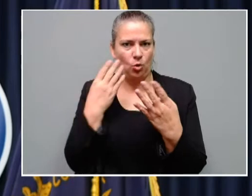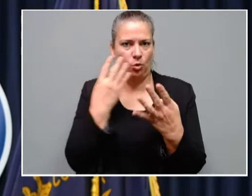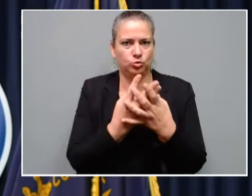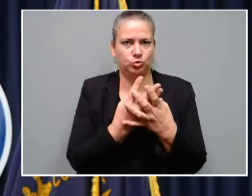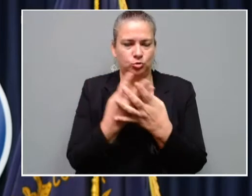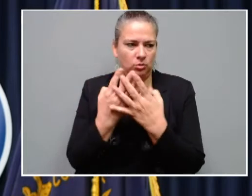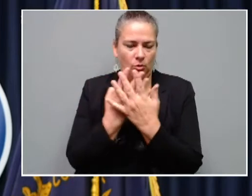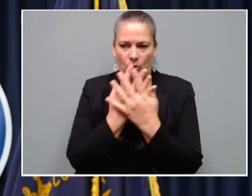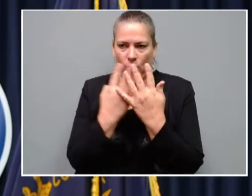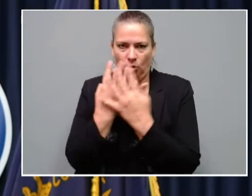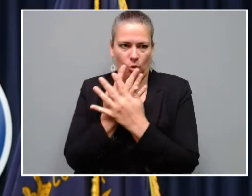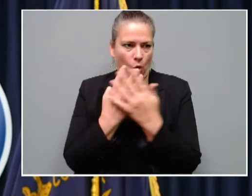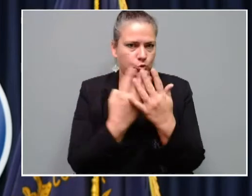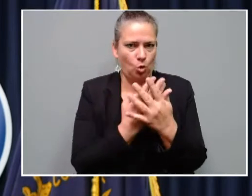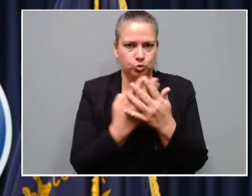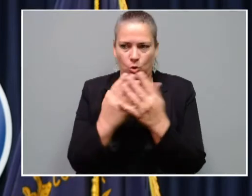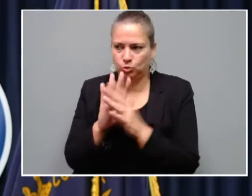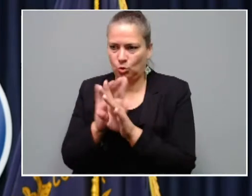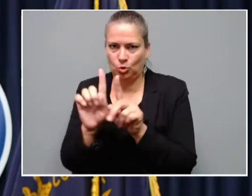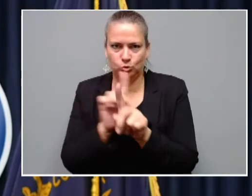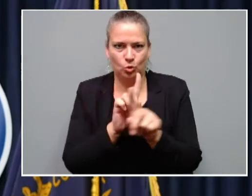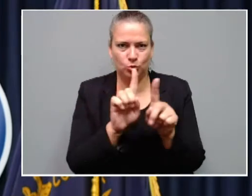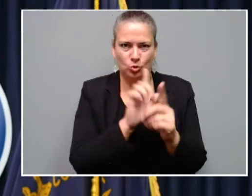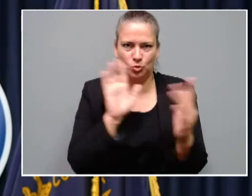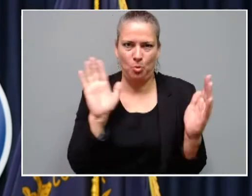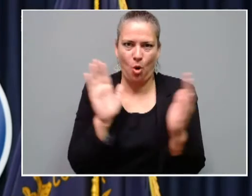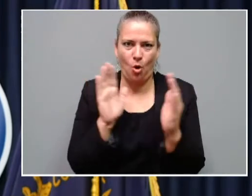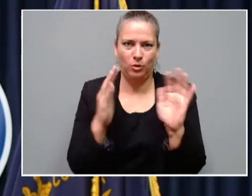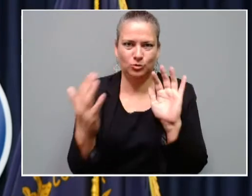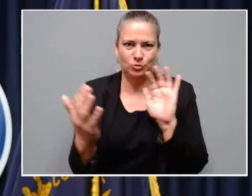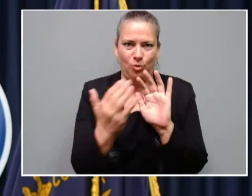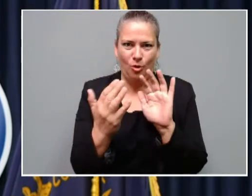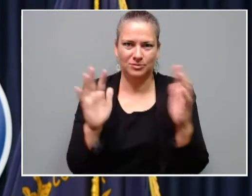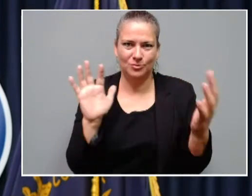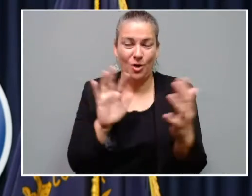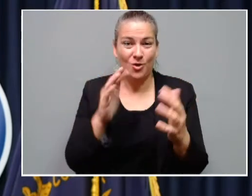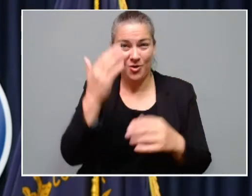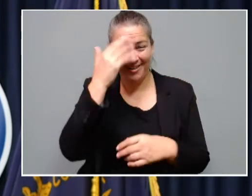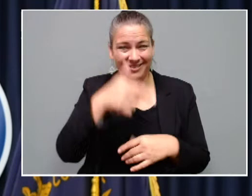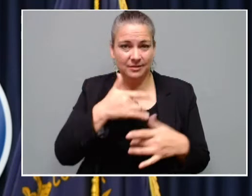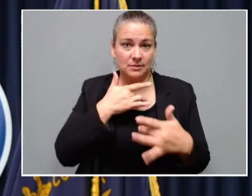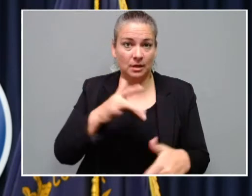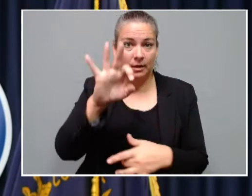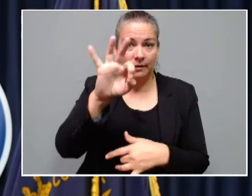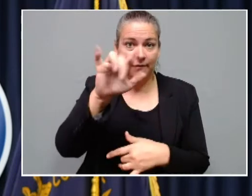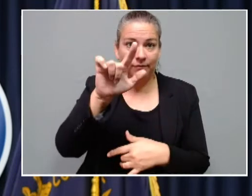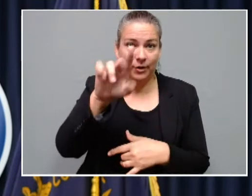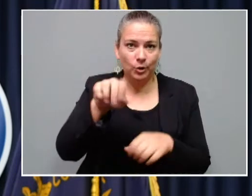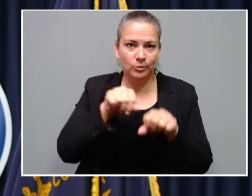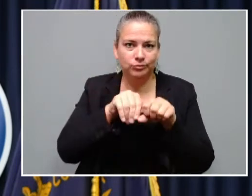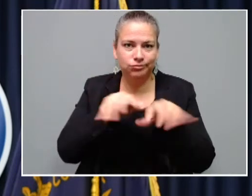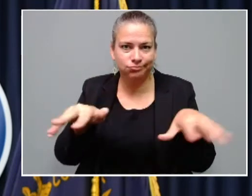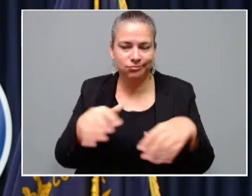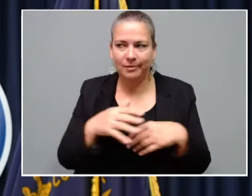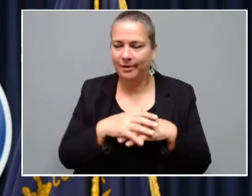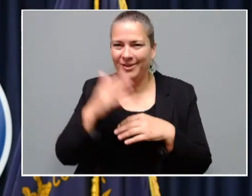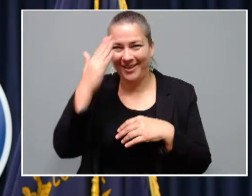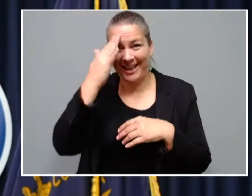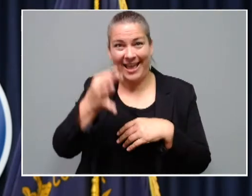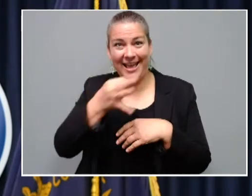type of buildings that they will be in. That's how flu spreads. That's where all the experts have come